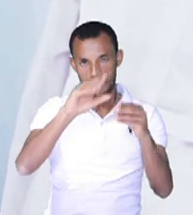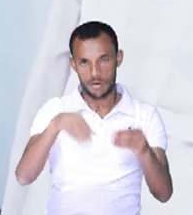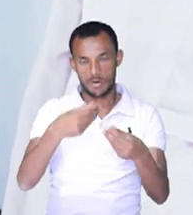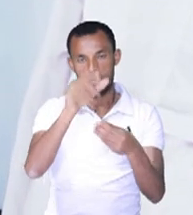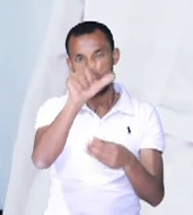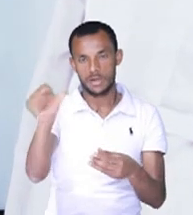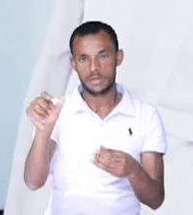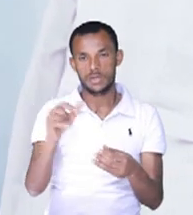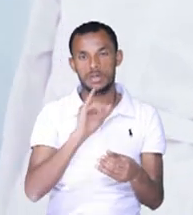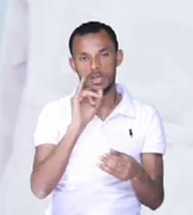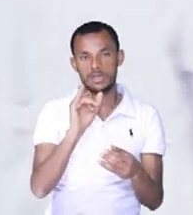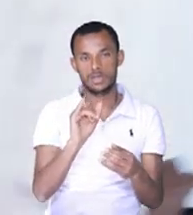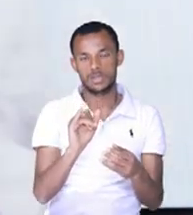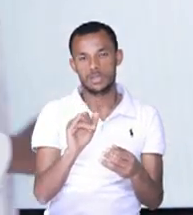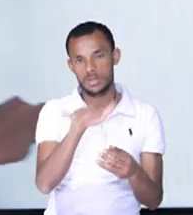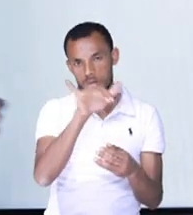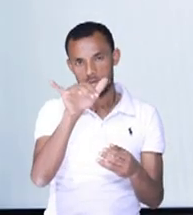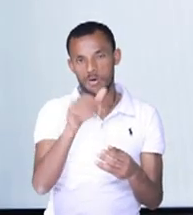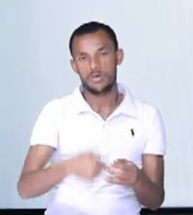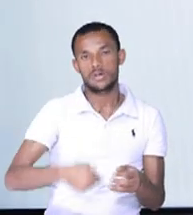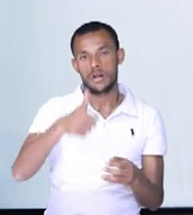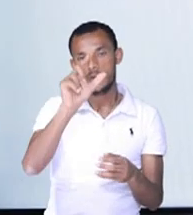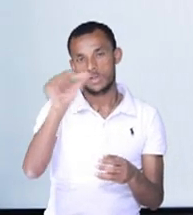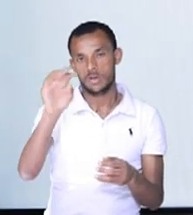to the original matrix M, it will be.